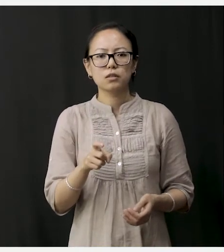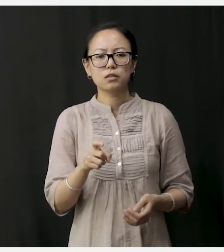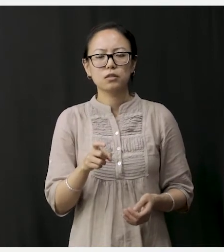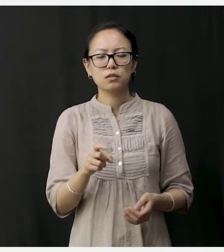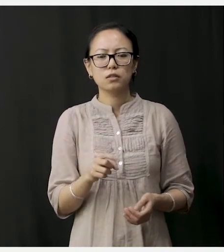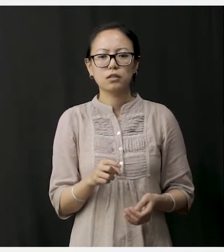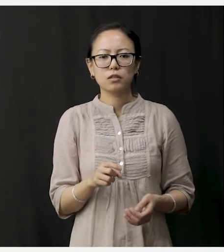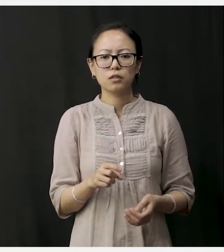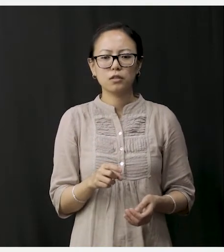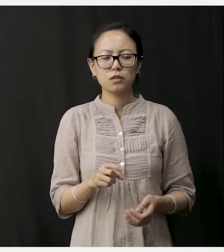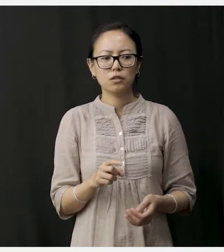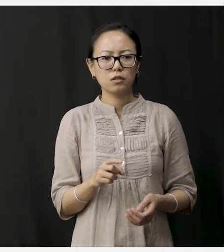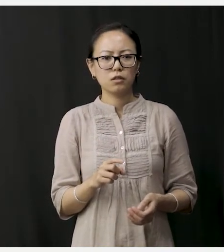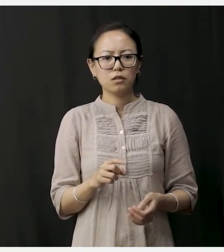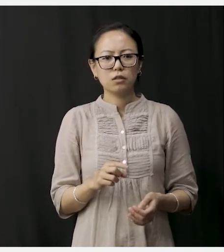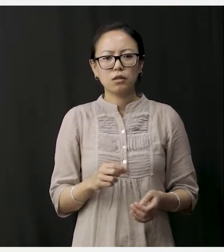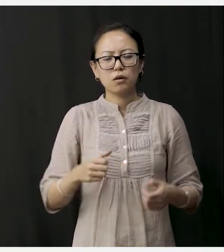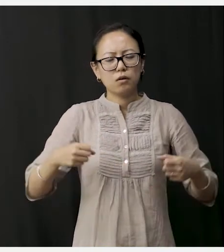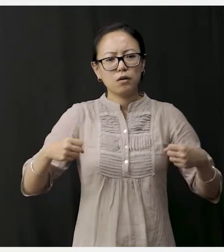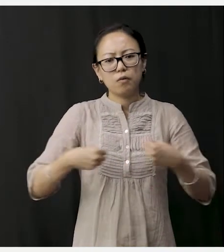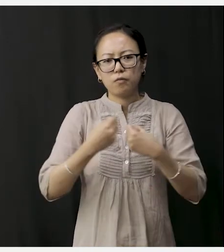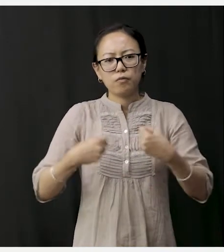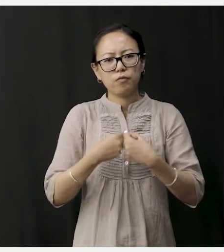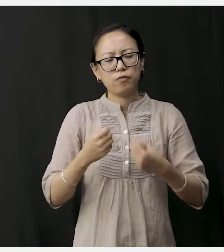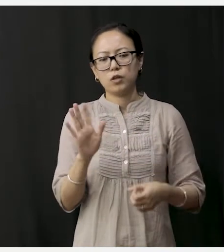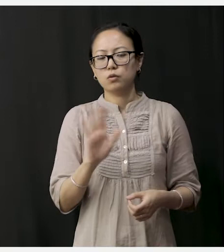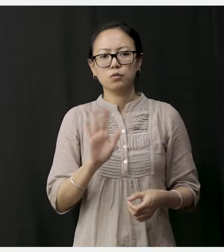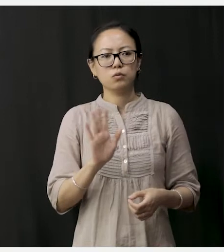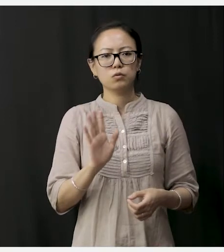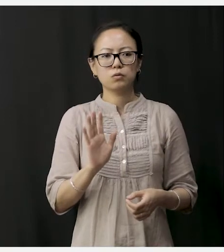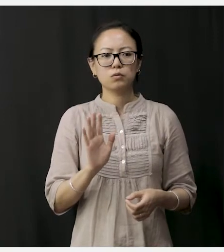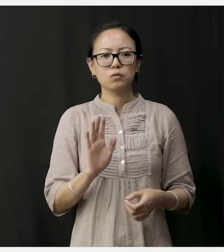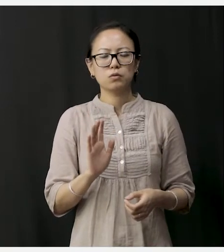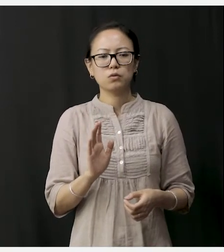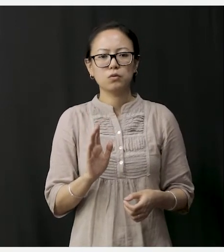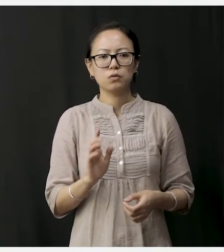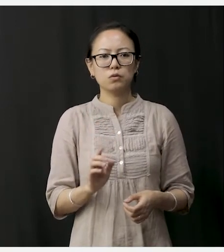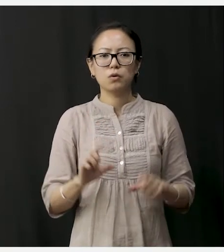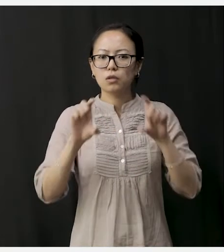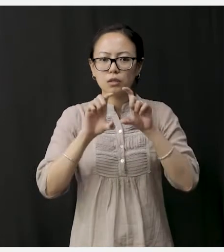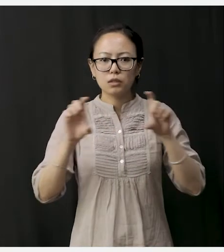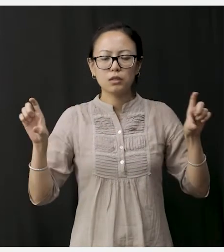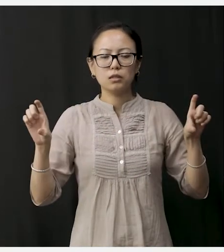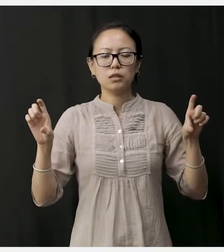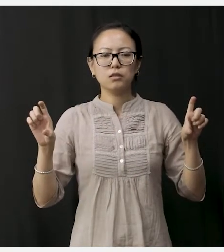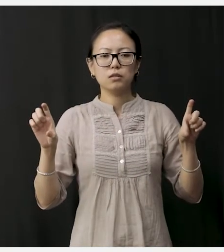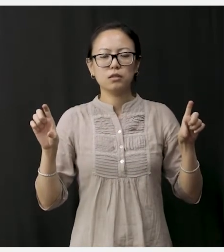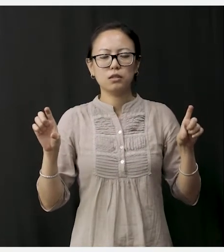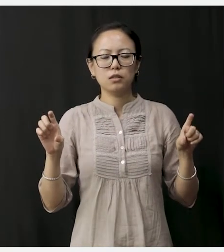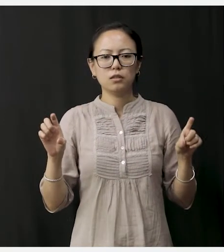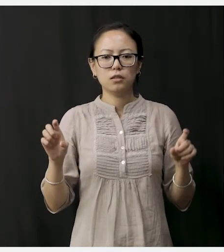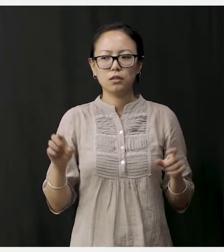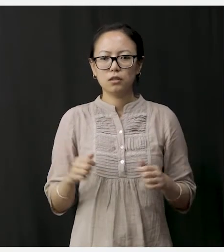fair, means they should never go and fight with their opponents, okay? Whenever you're playing a game, you have two teams, right? So,